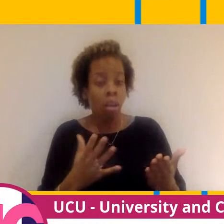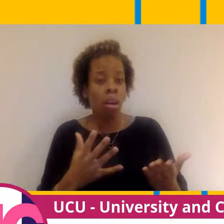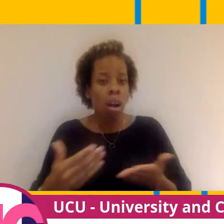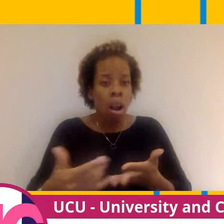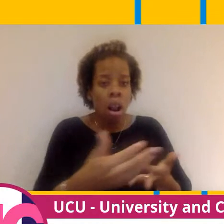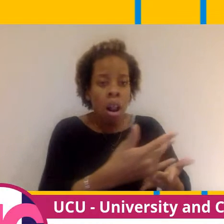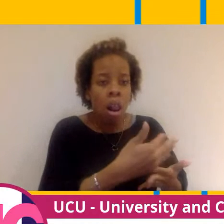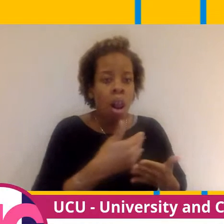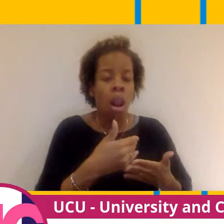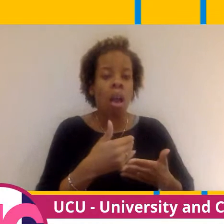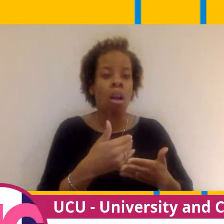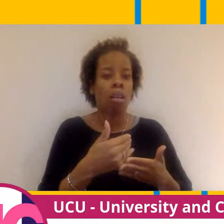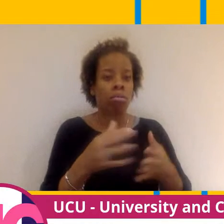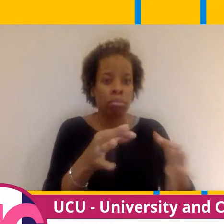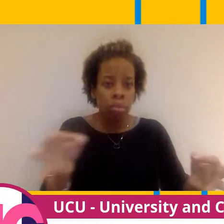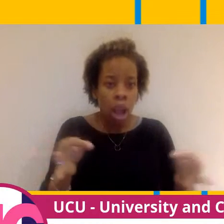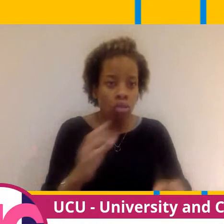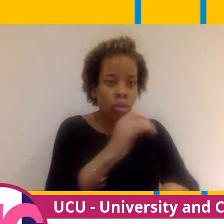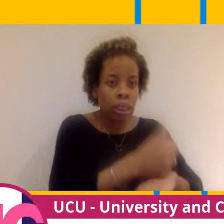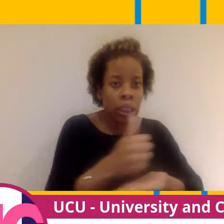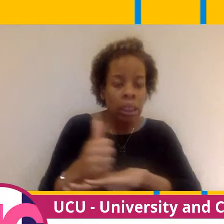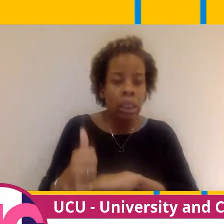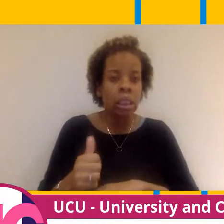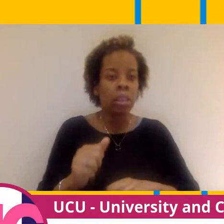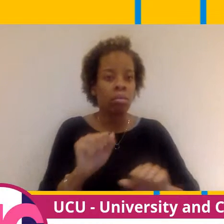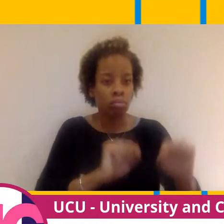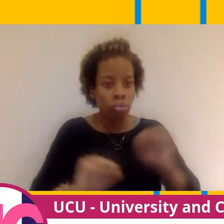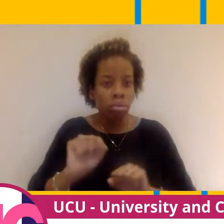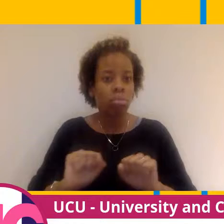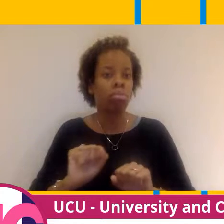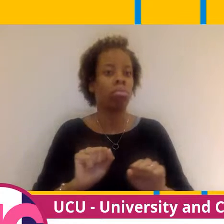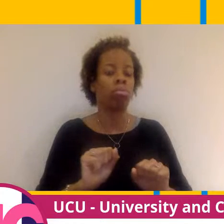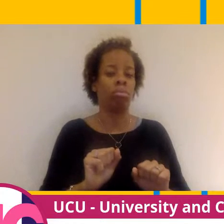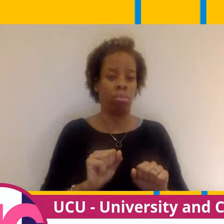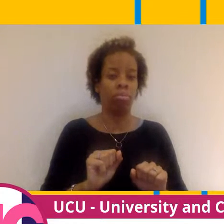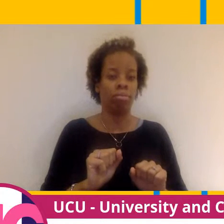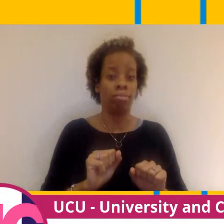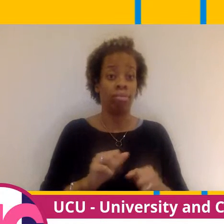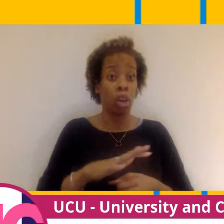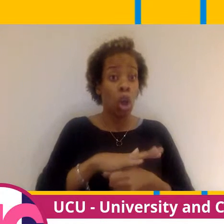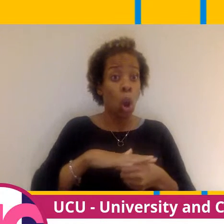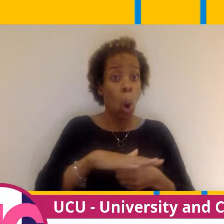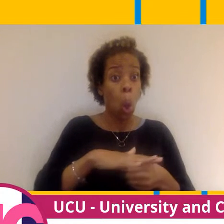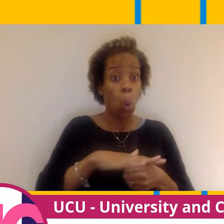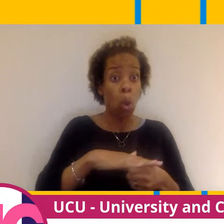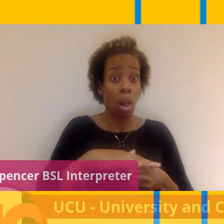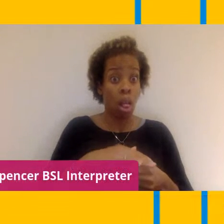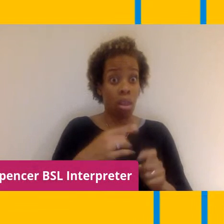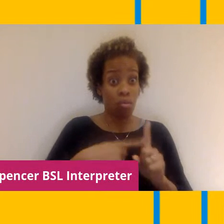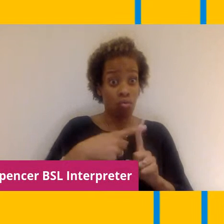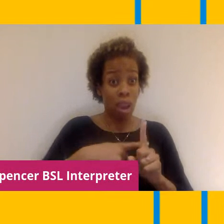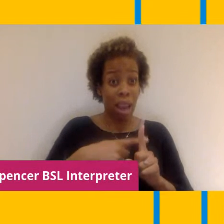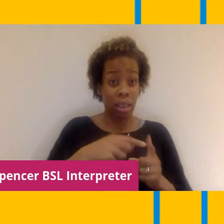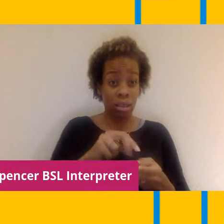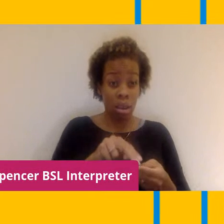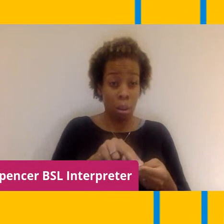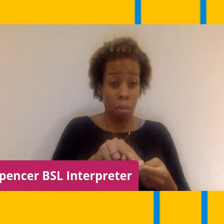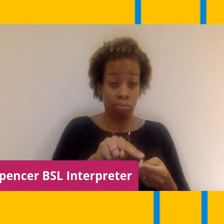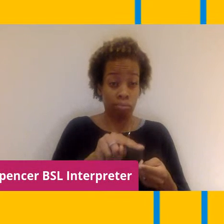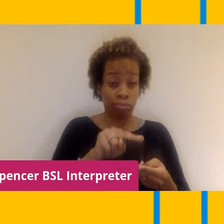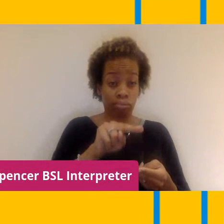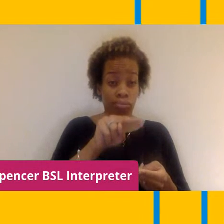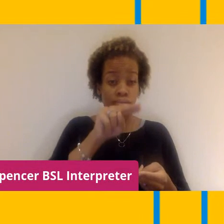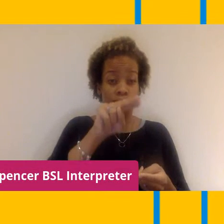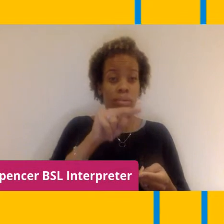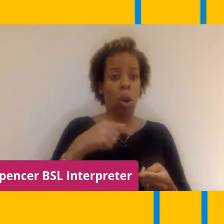and protective measures. As the local infection rates increase, we would expect stronger protections to be in place